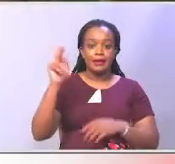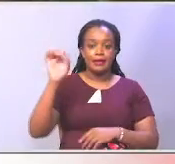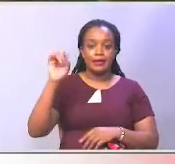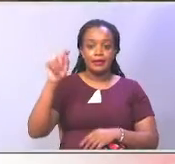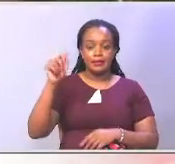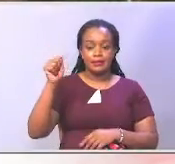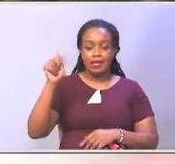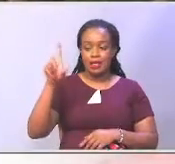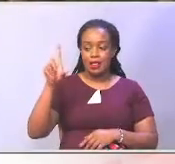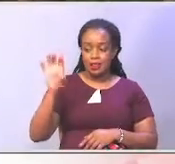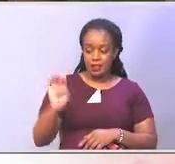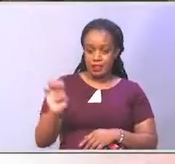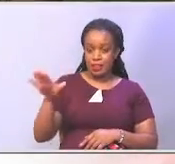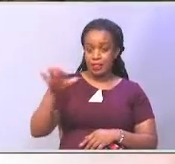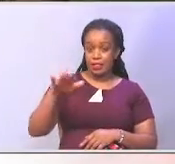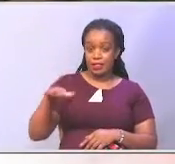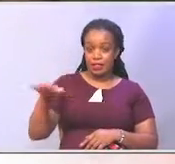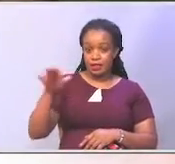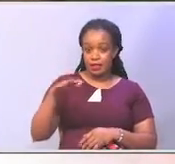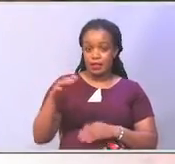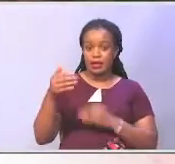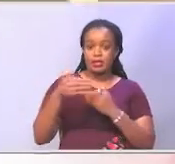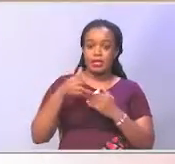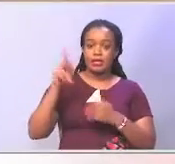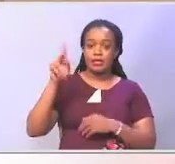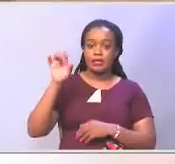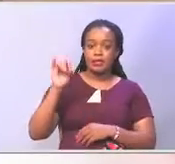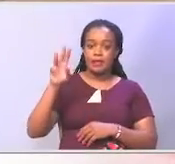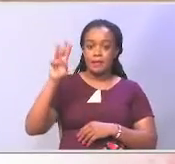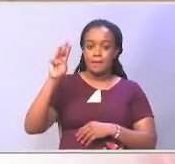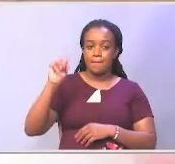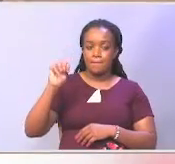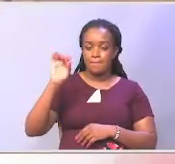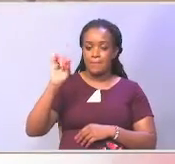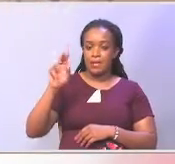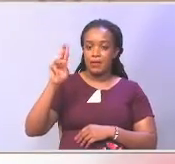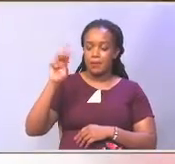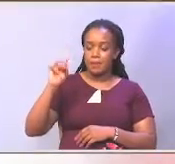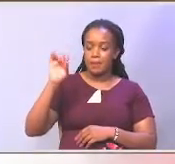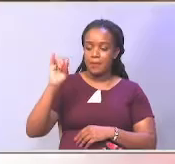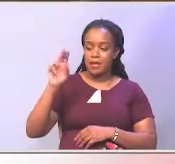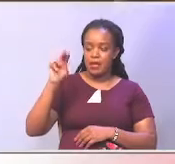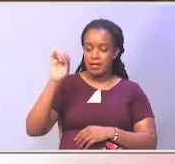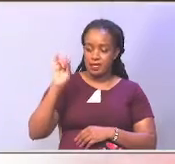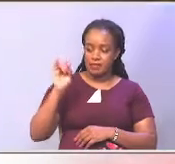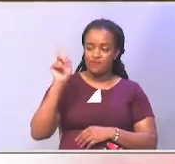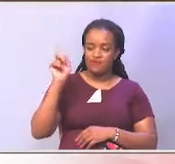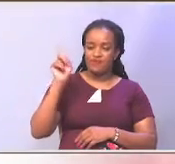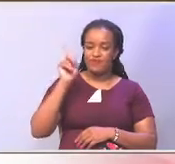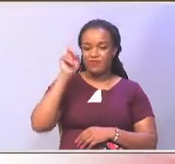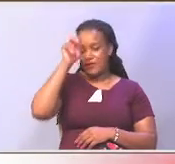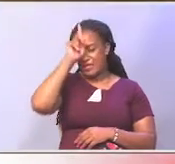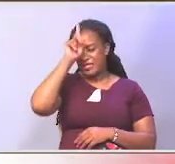Eldoret Highway within Kiminini sub-county. The village looks deserted.